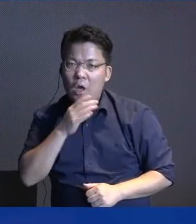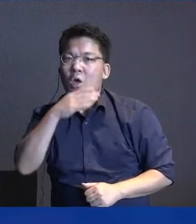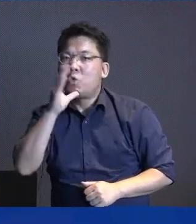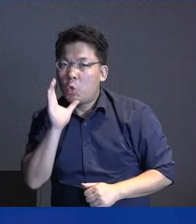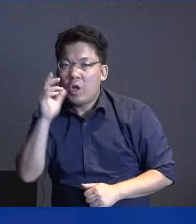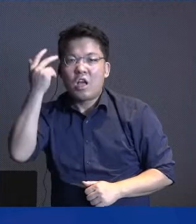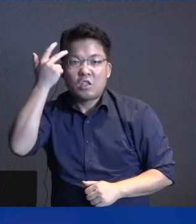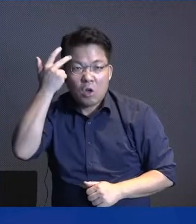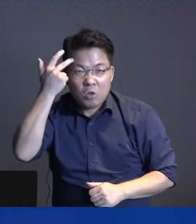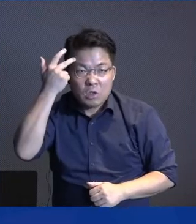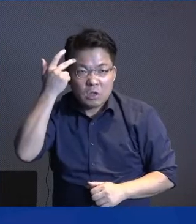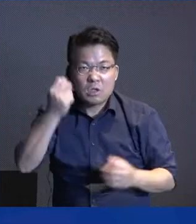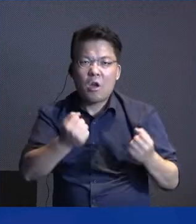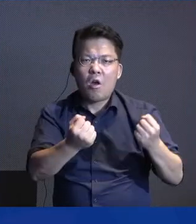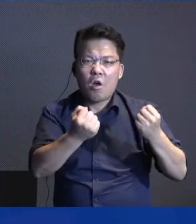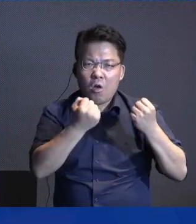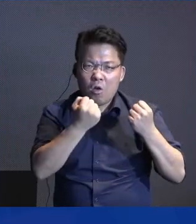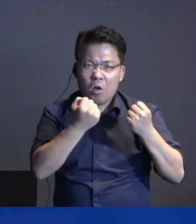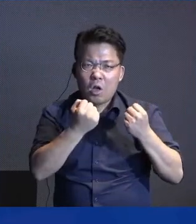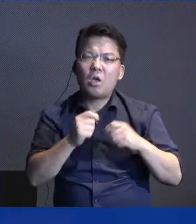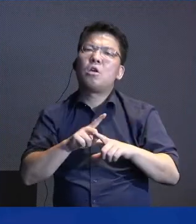do is,